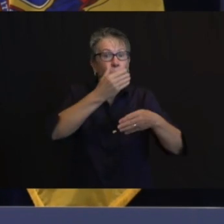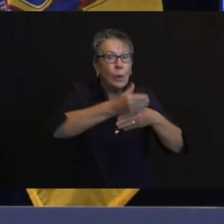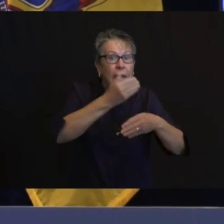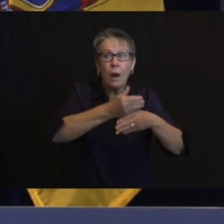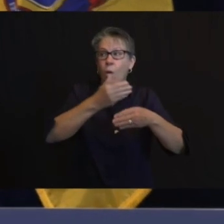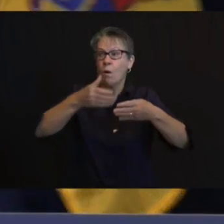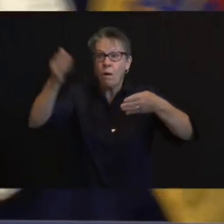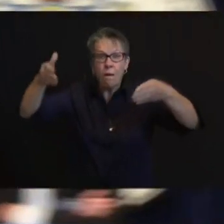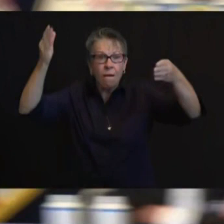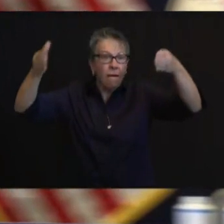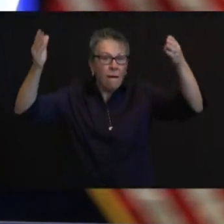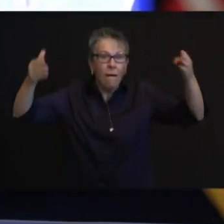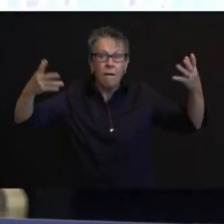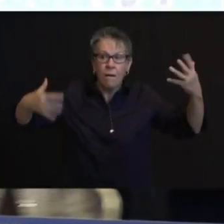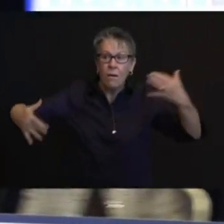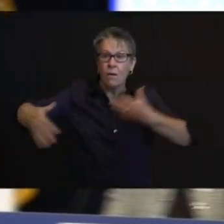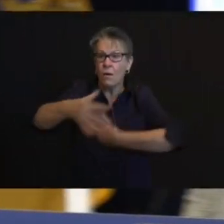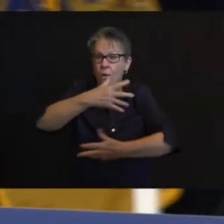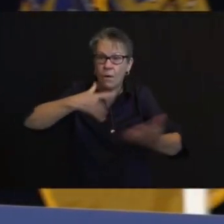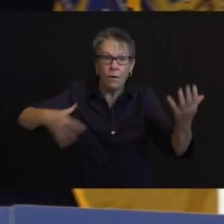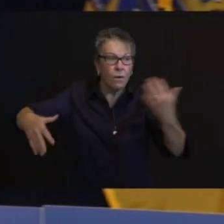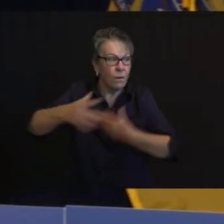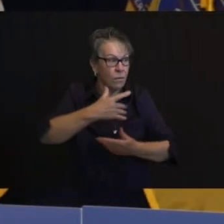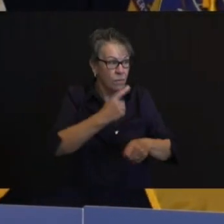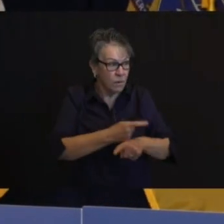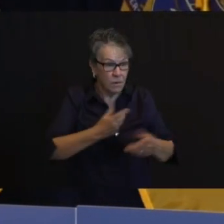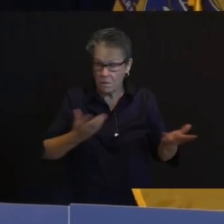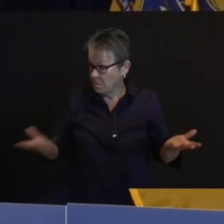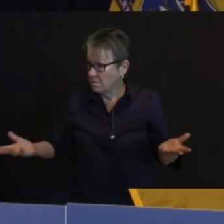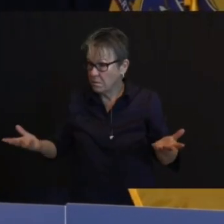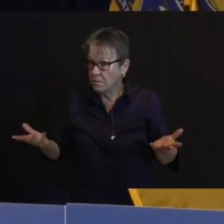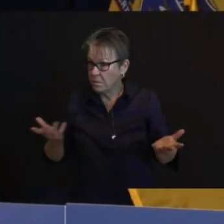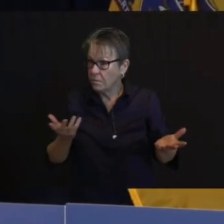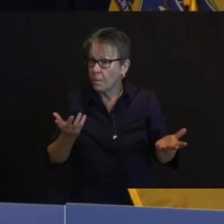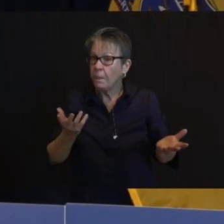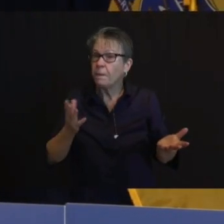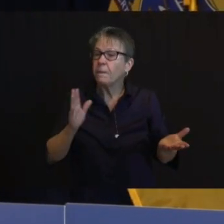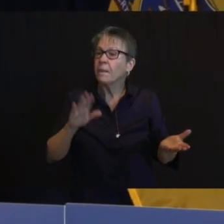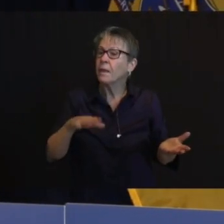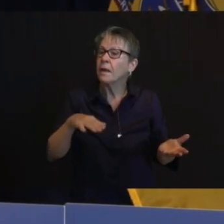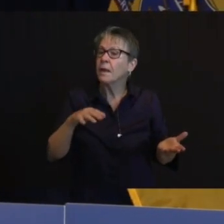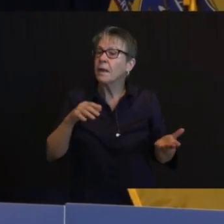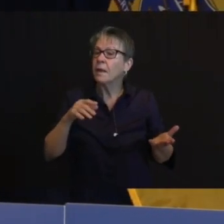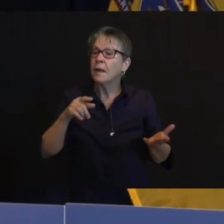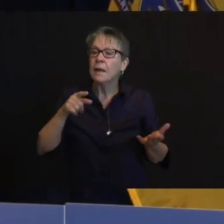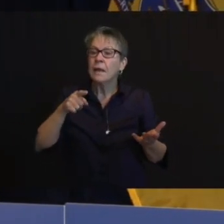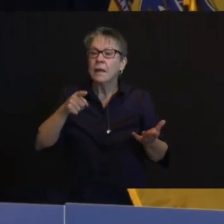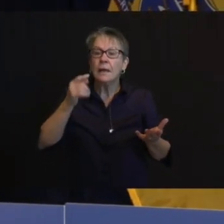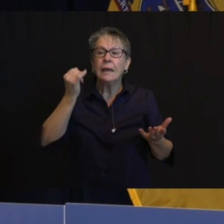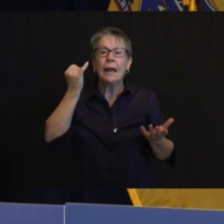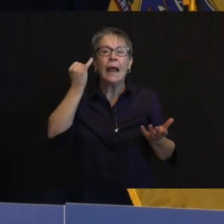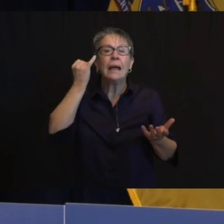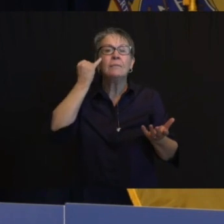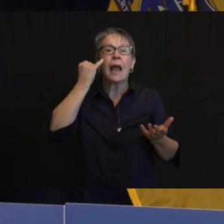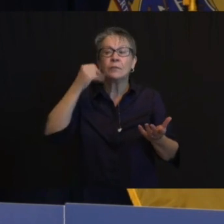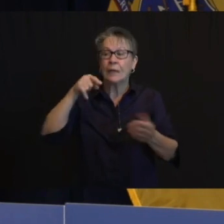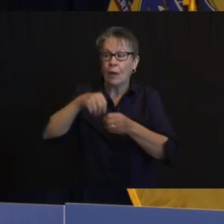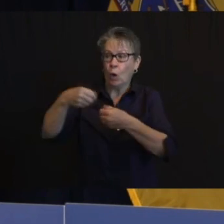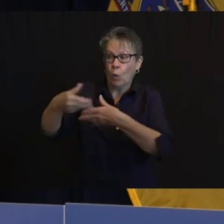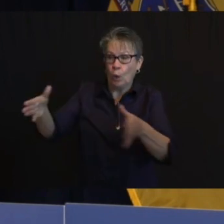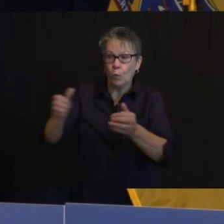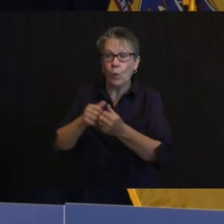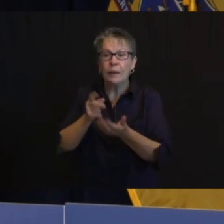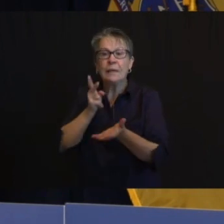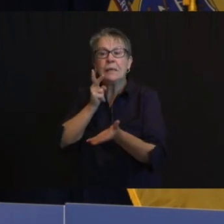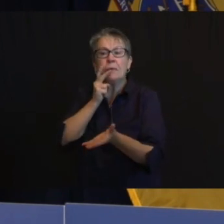right, Ed? Well, not a perfect analogy. Imagine you're in a room with a smoker. What can help get rid of that smell